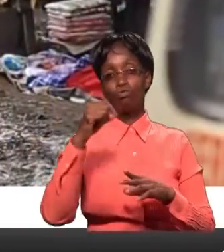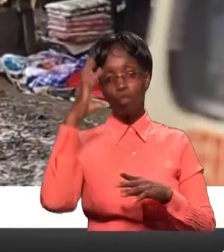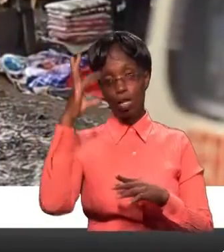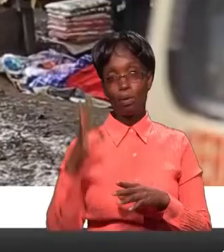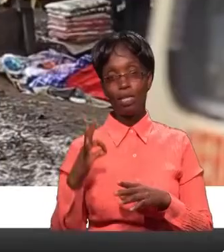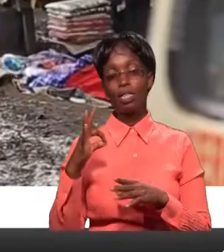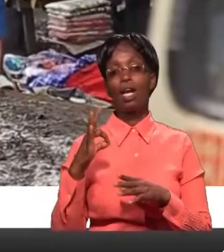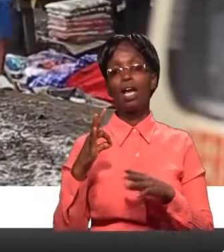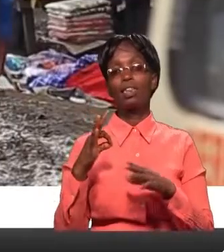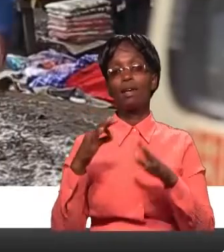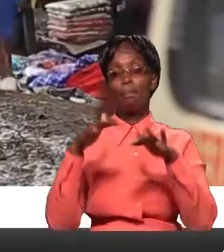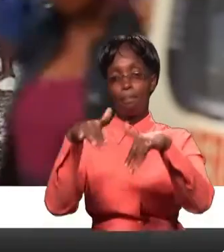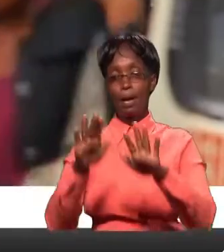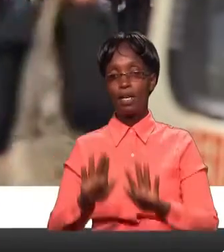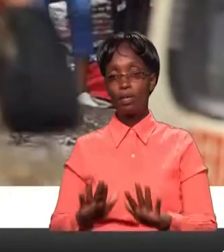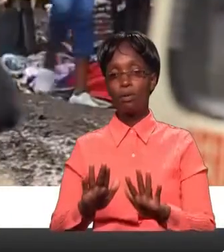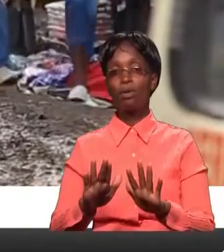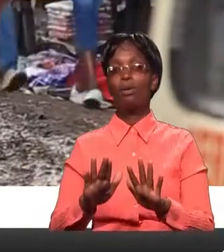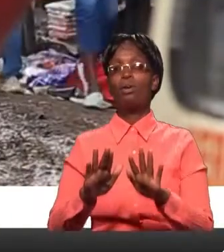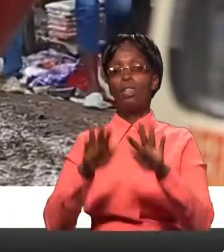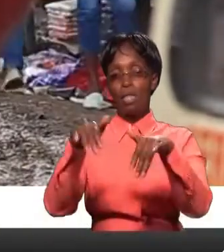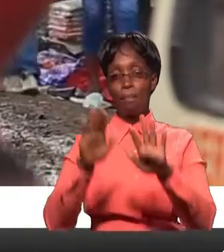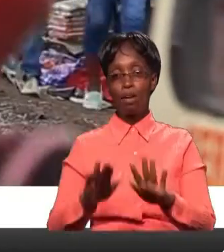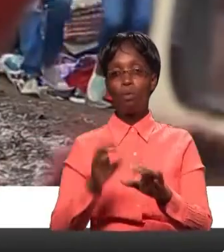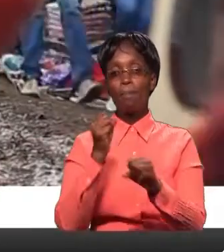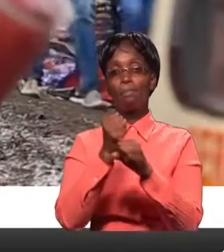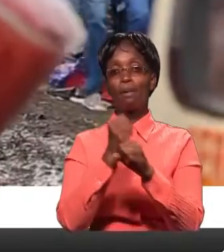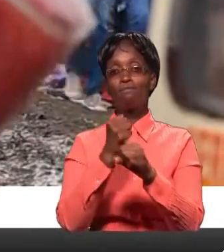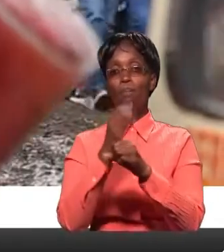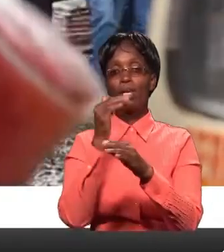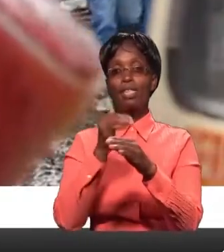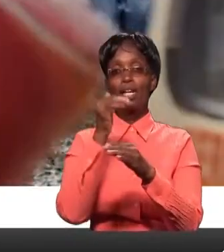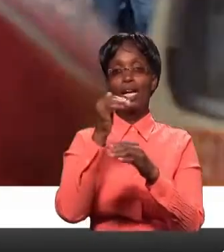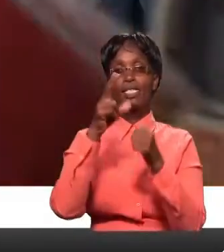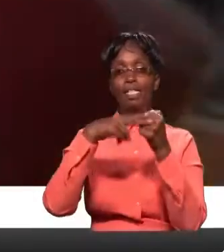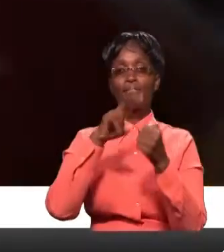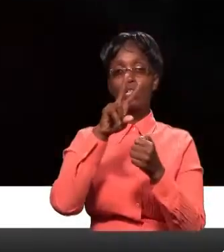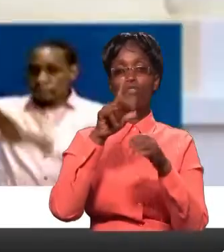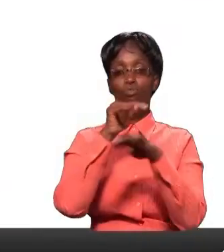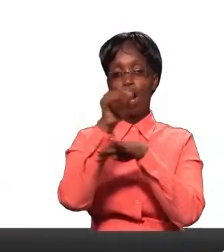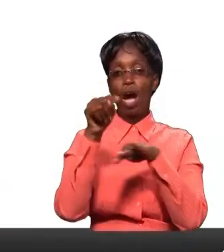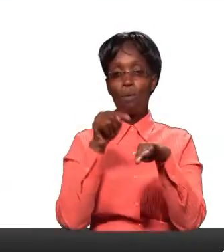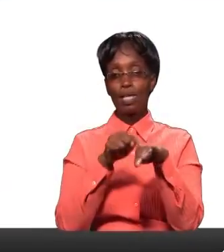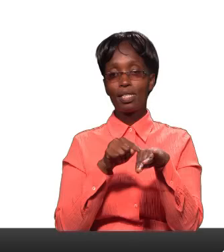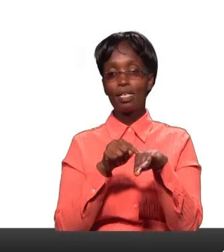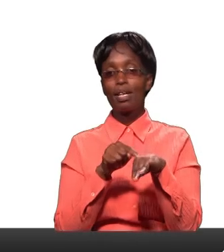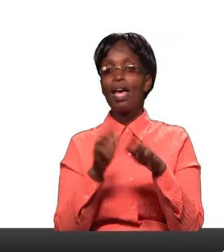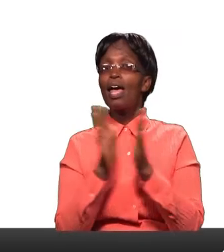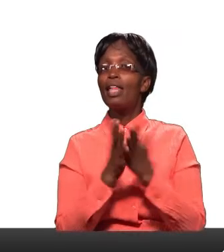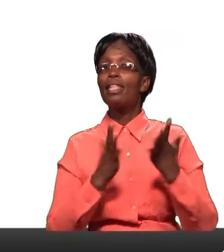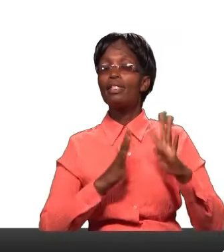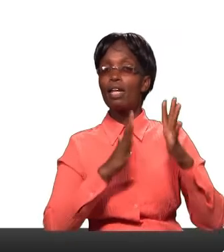harusi, huku mazishi yakifanywa kwa chini ya muda wa masaa 72 punde kifo kinatokea.